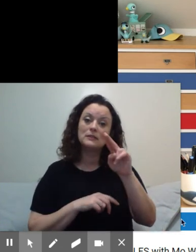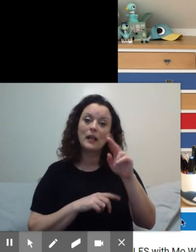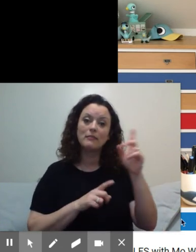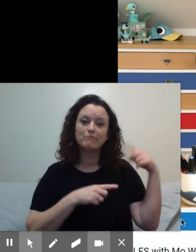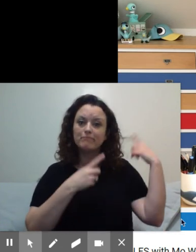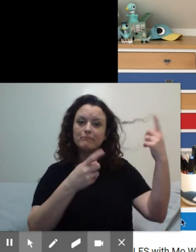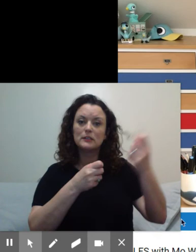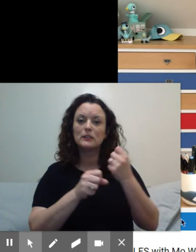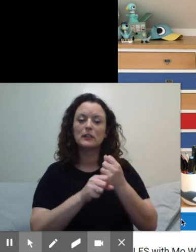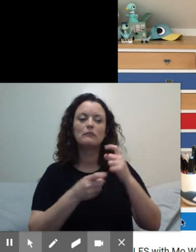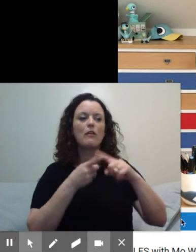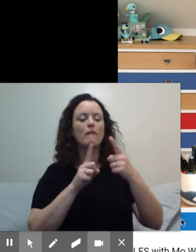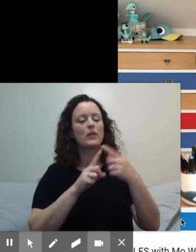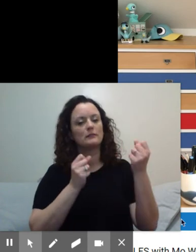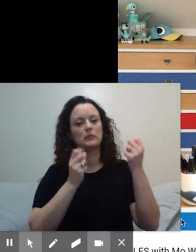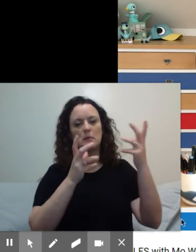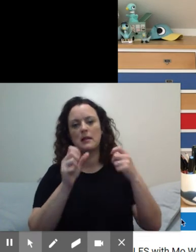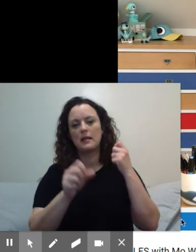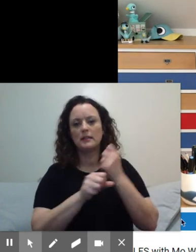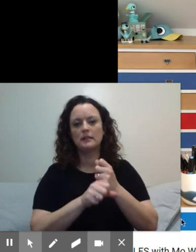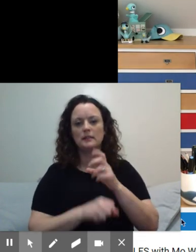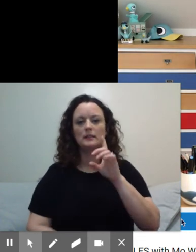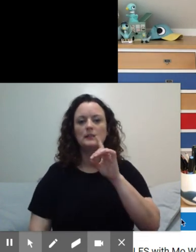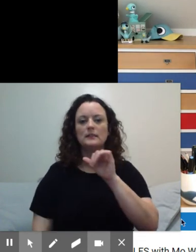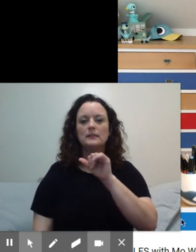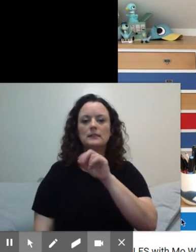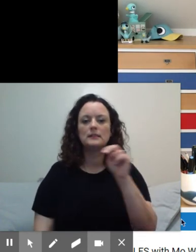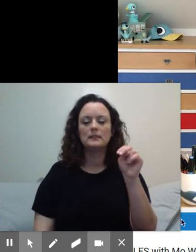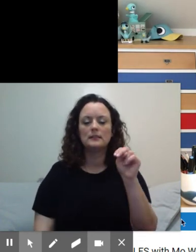We've been friends for years and years. Dan helped me